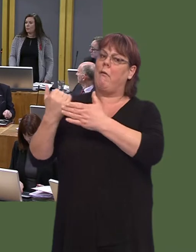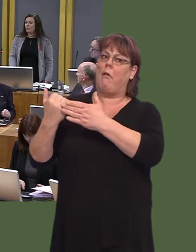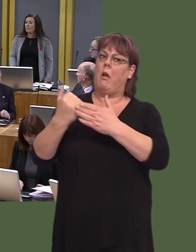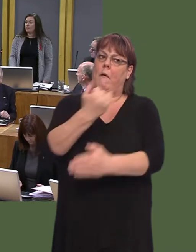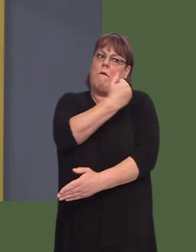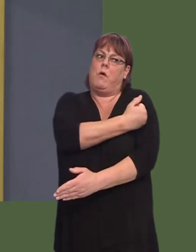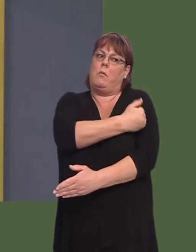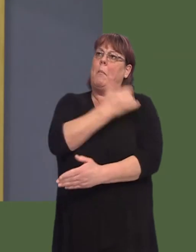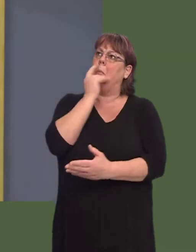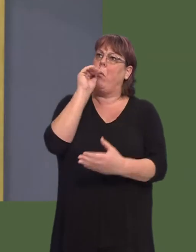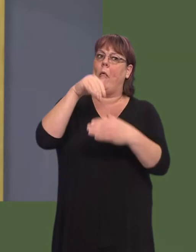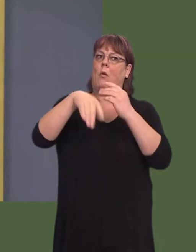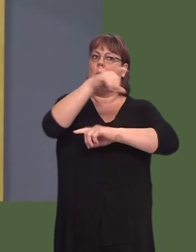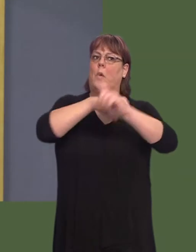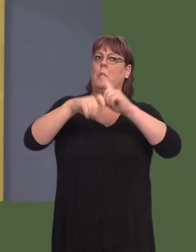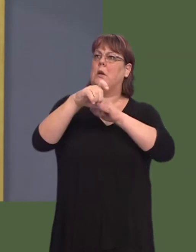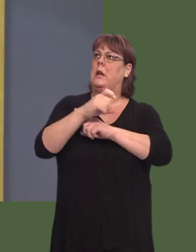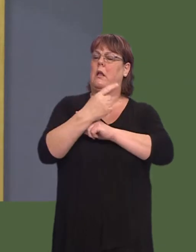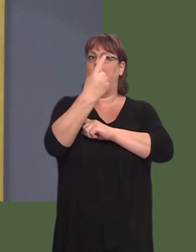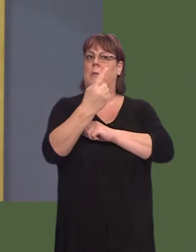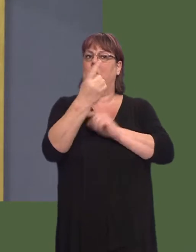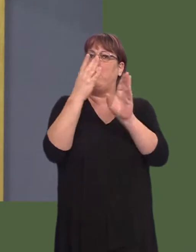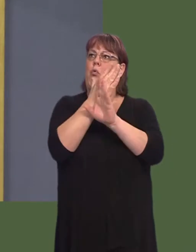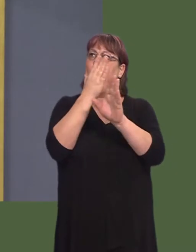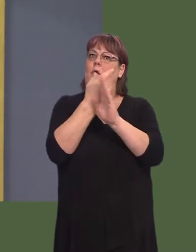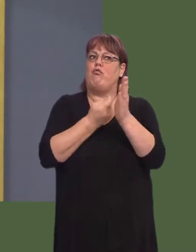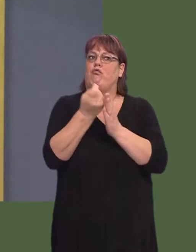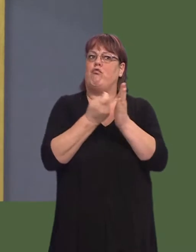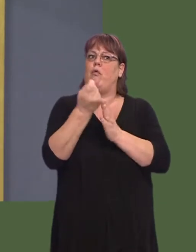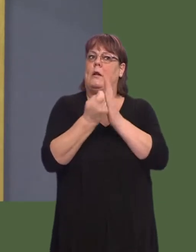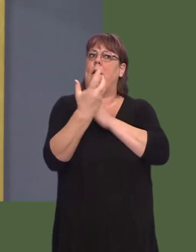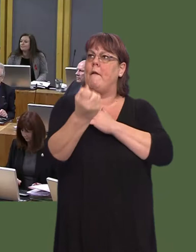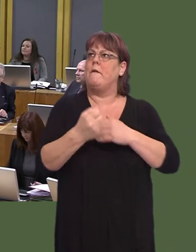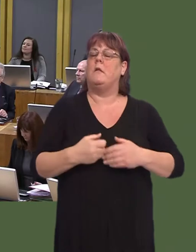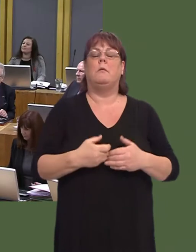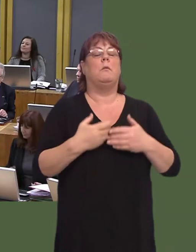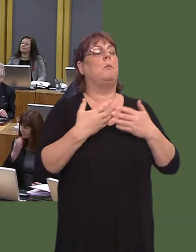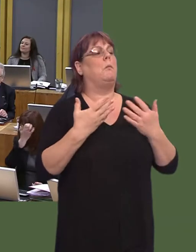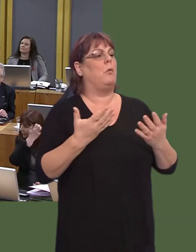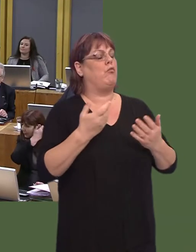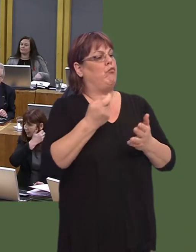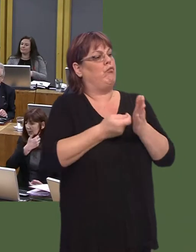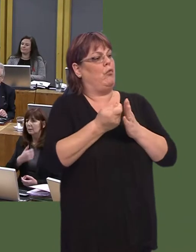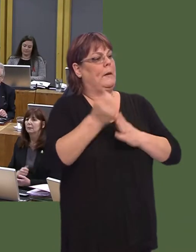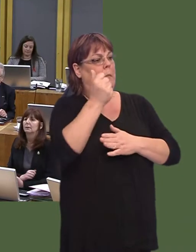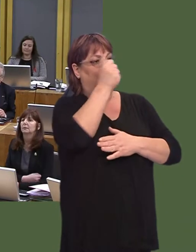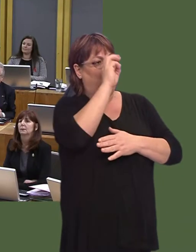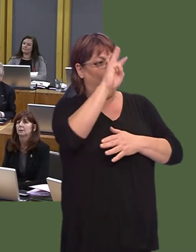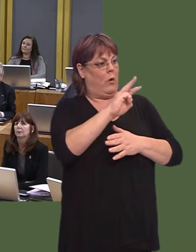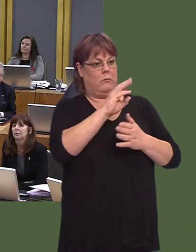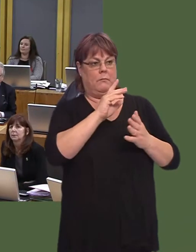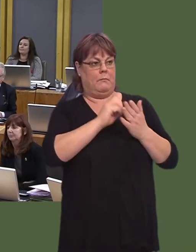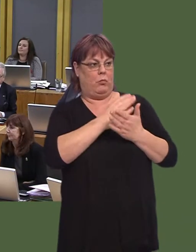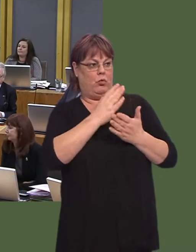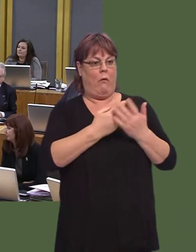most vulnerable members of our society who live in private rented accommodation? Well, Rent Smart Wales ensures that anyone involved